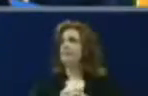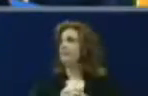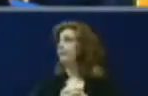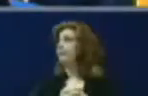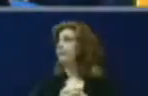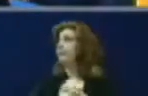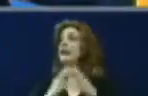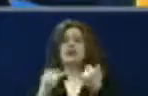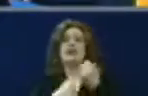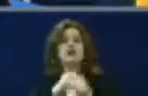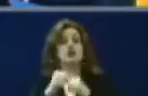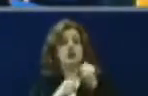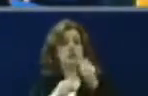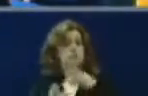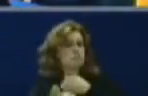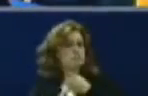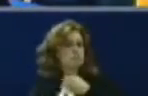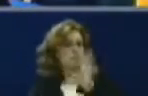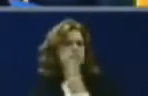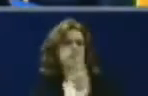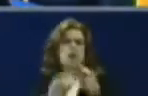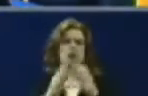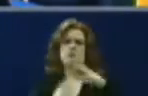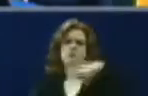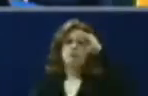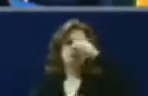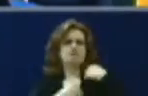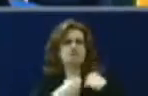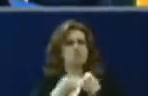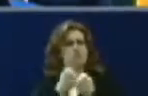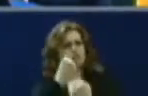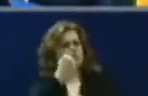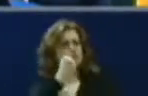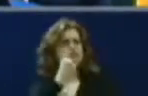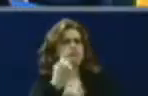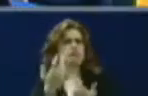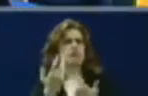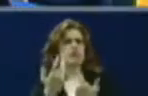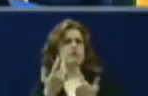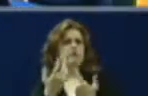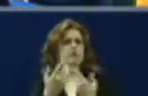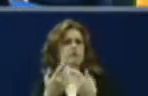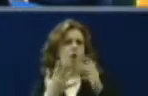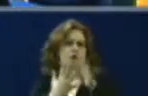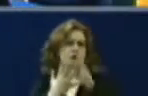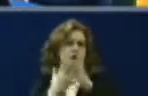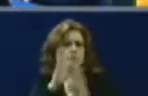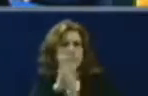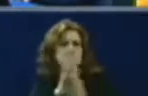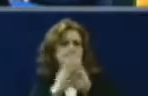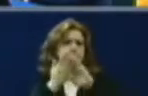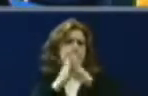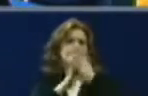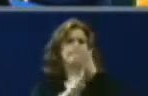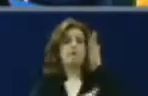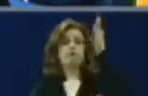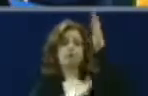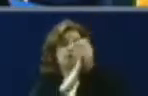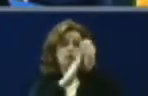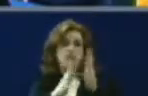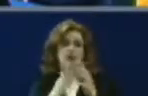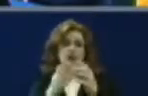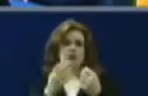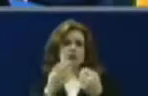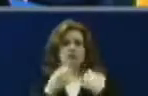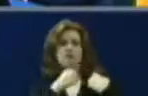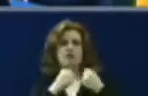This year in freshman business class, we are laying strong foundations for our freshmen to develop into future leaders. Chief among these